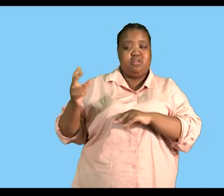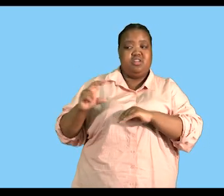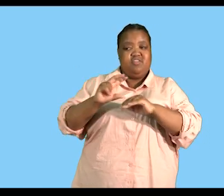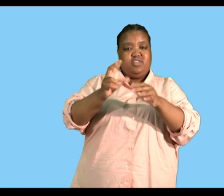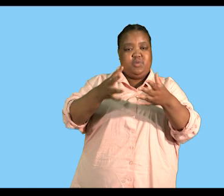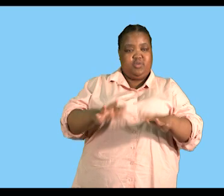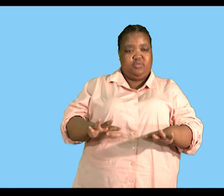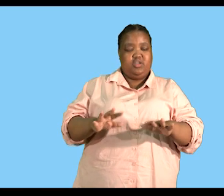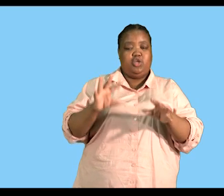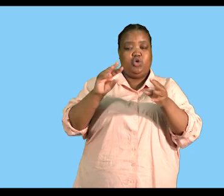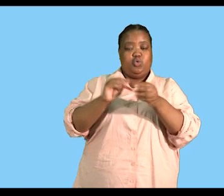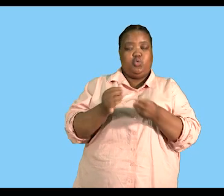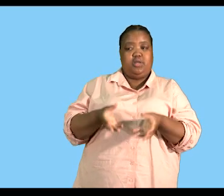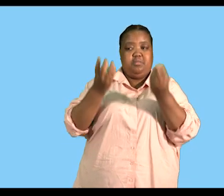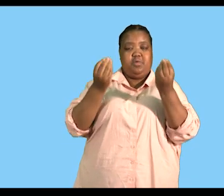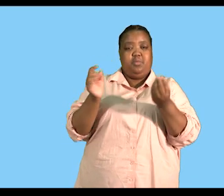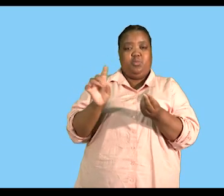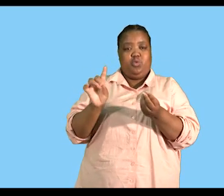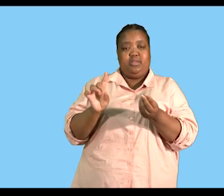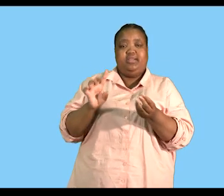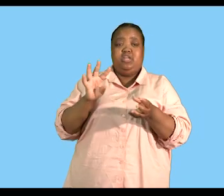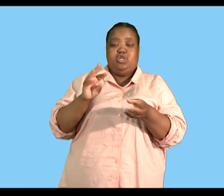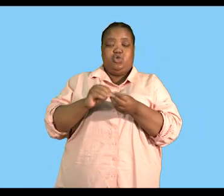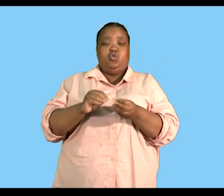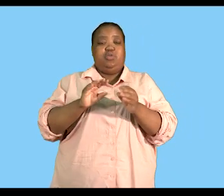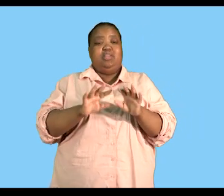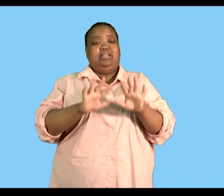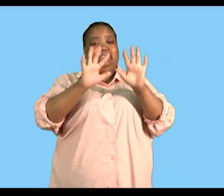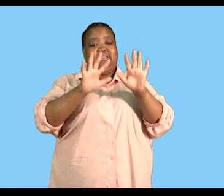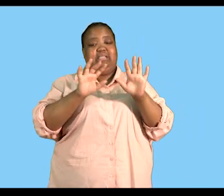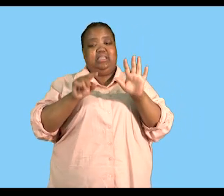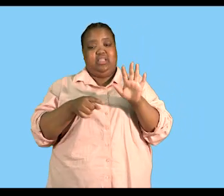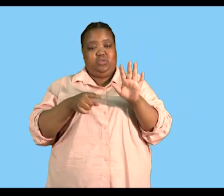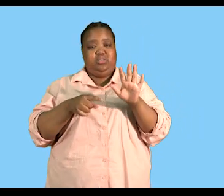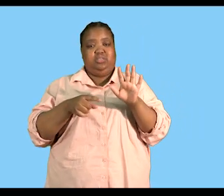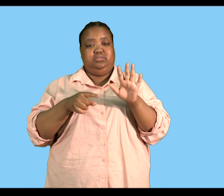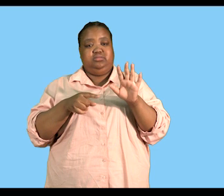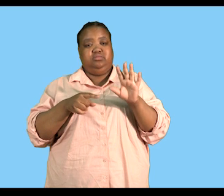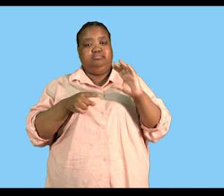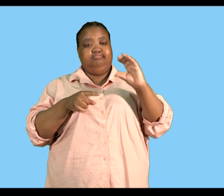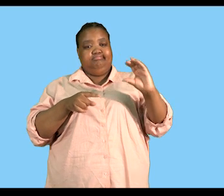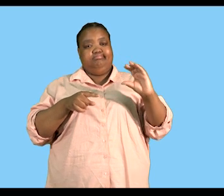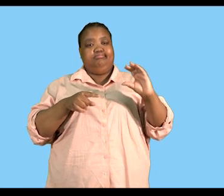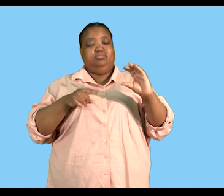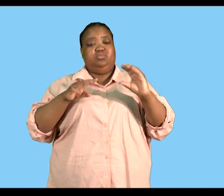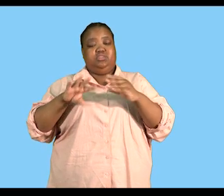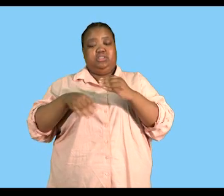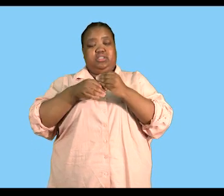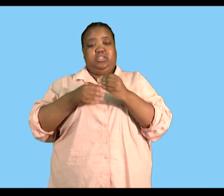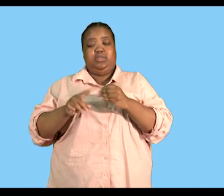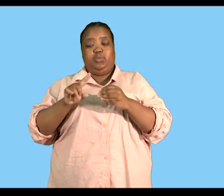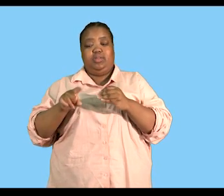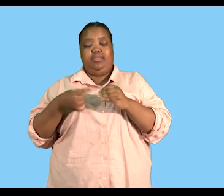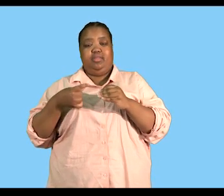say the total would be 10,000, the principal amount or initial value. Then we